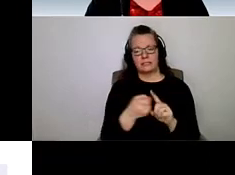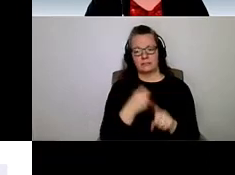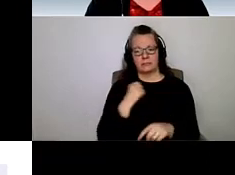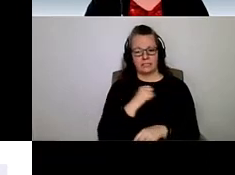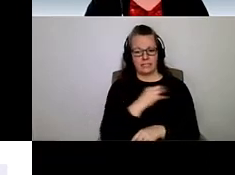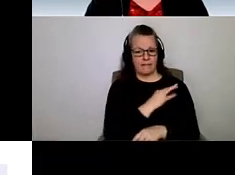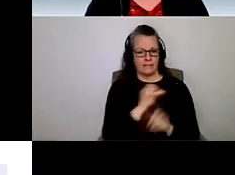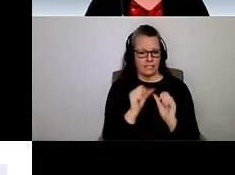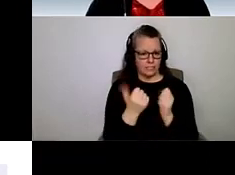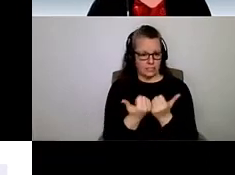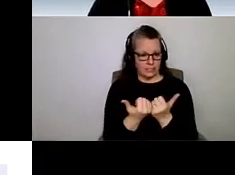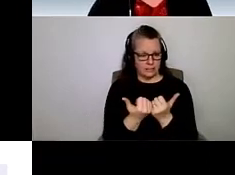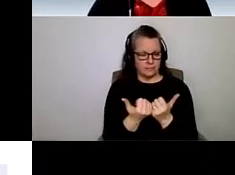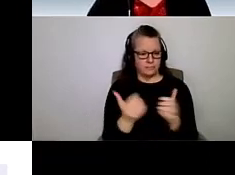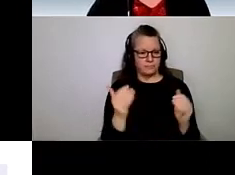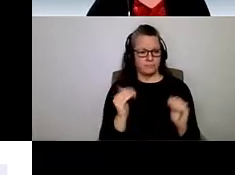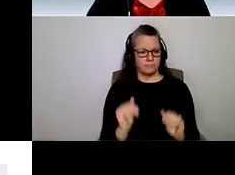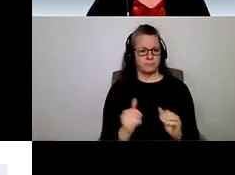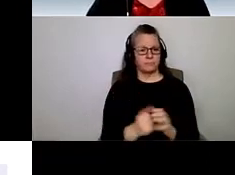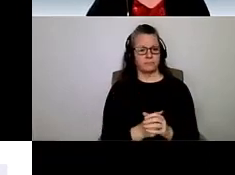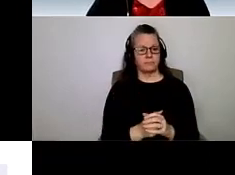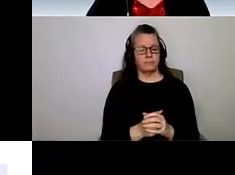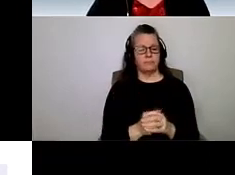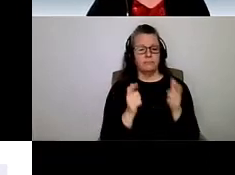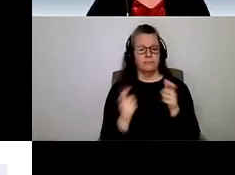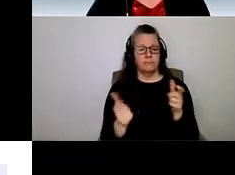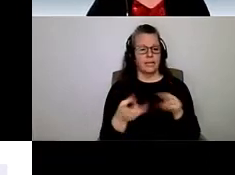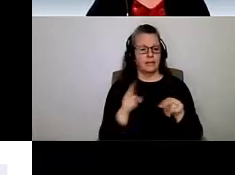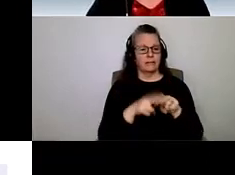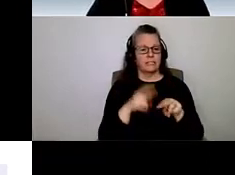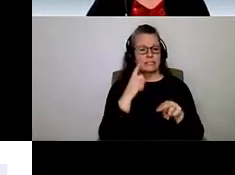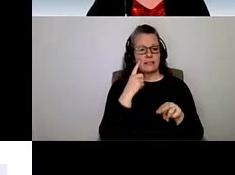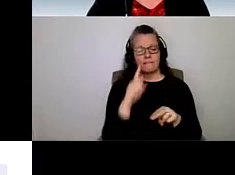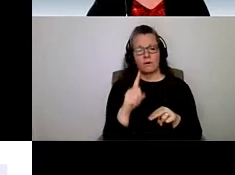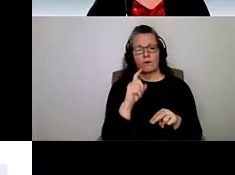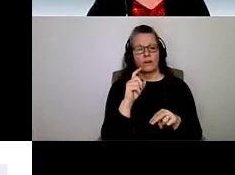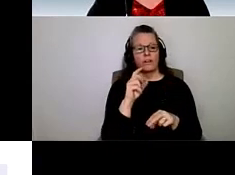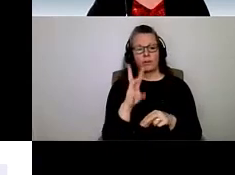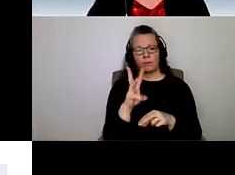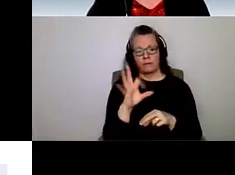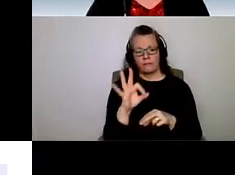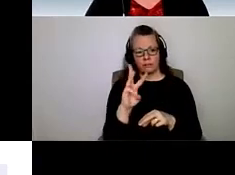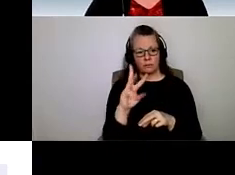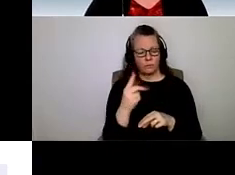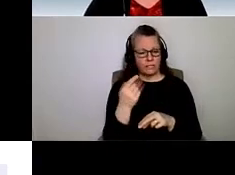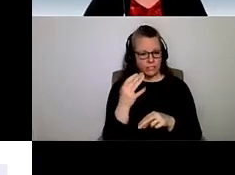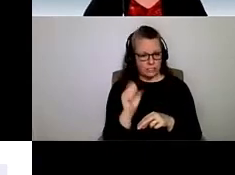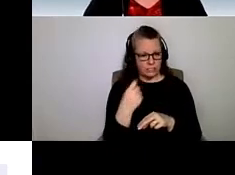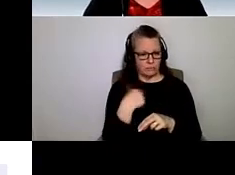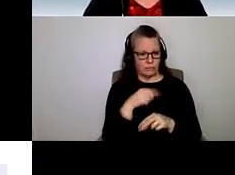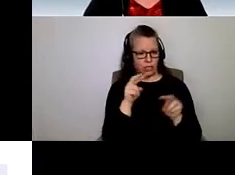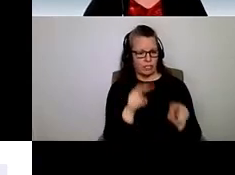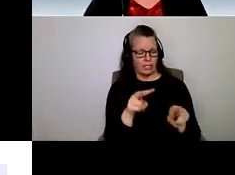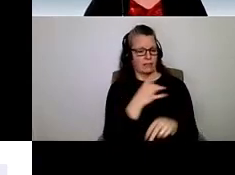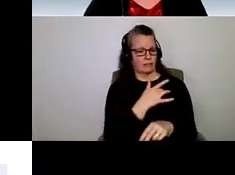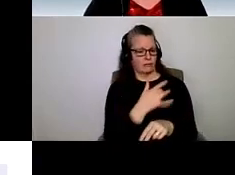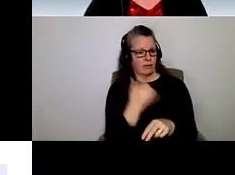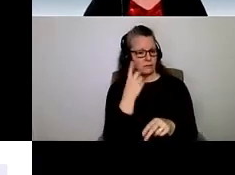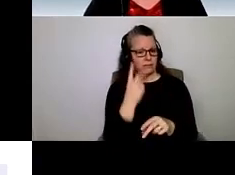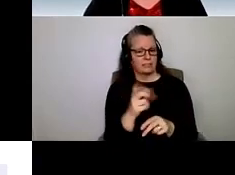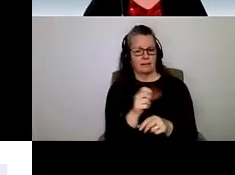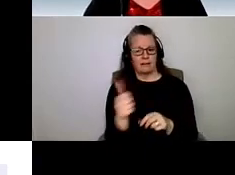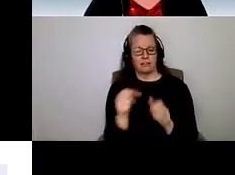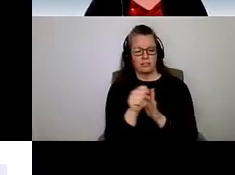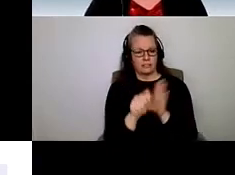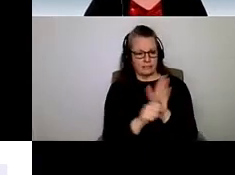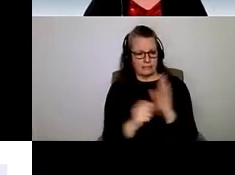agencies. Significant increase, though, in the overall frontline workforce wages. As we look at the trend, we've looked in other states,